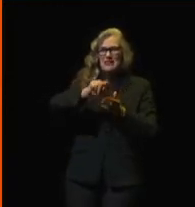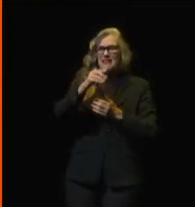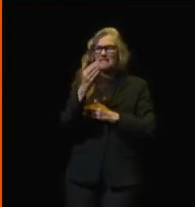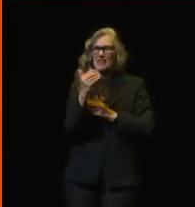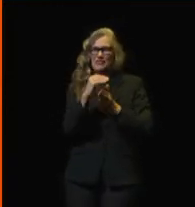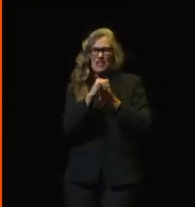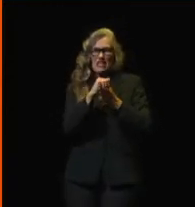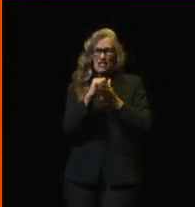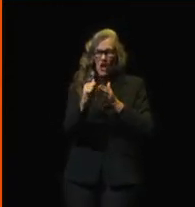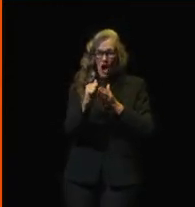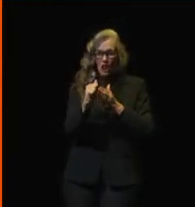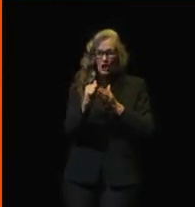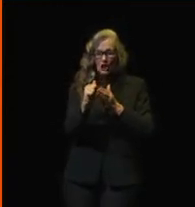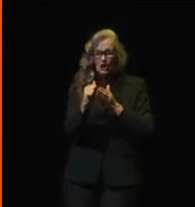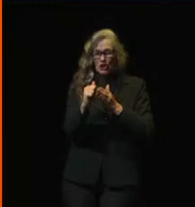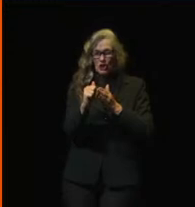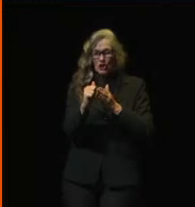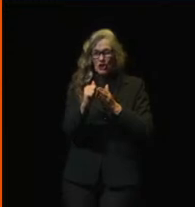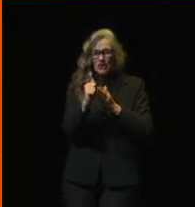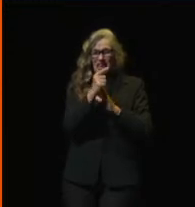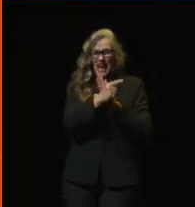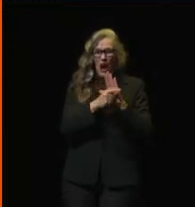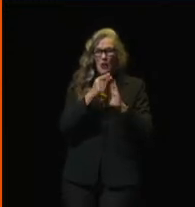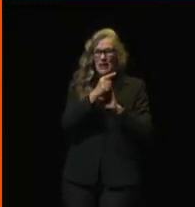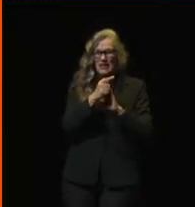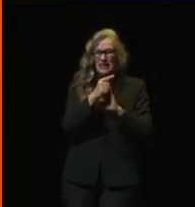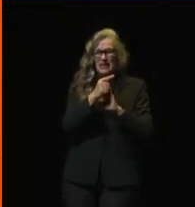his brilliant Fed Up